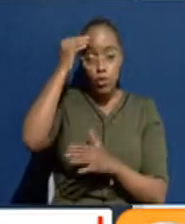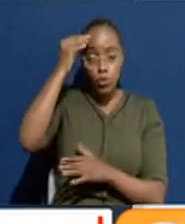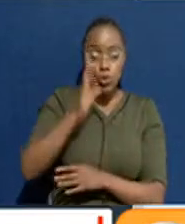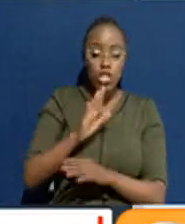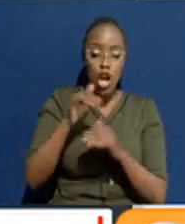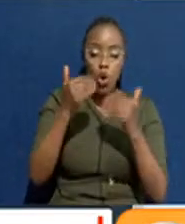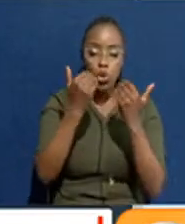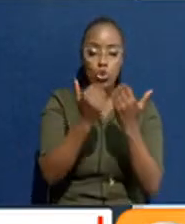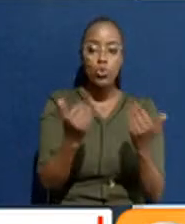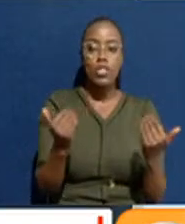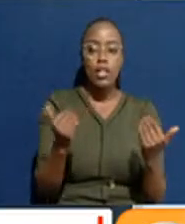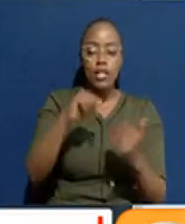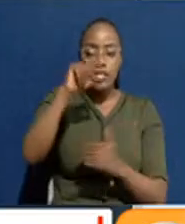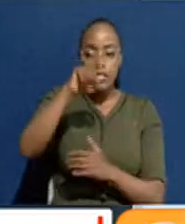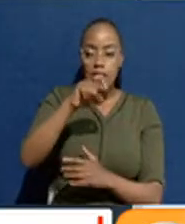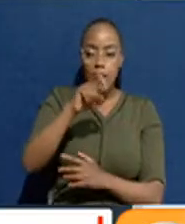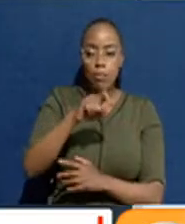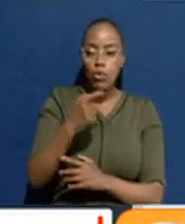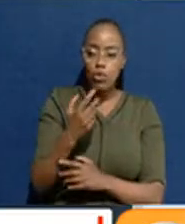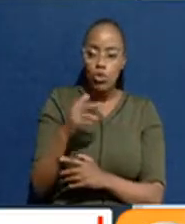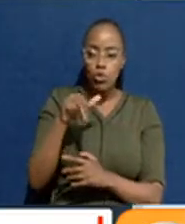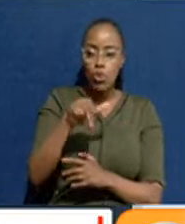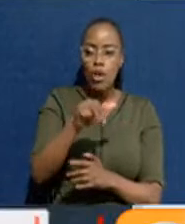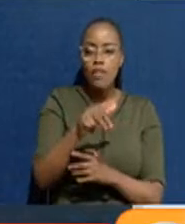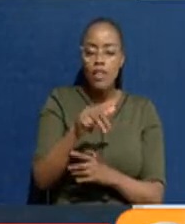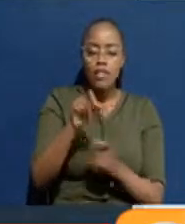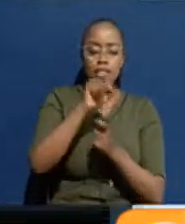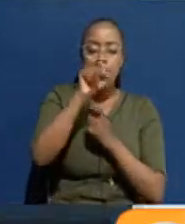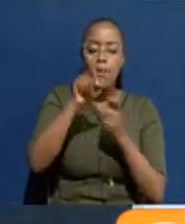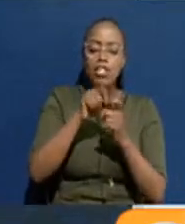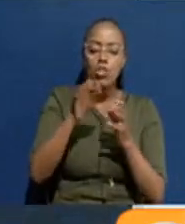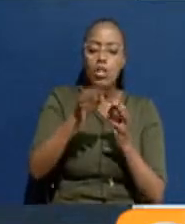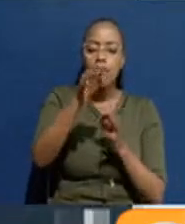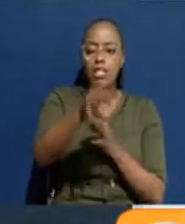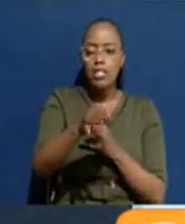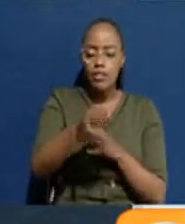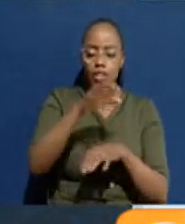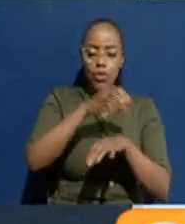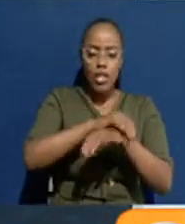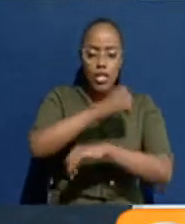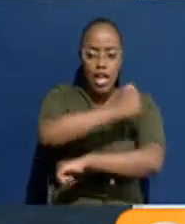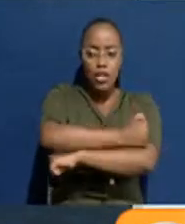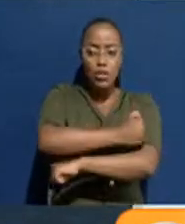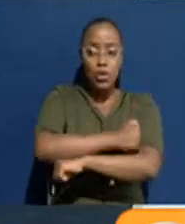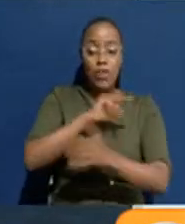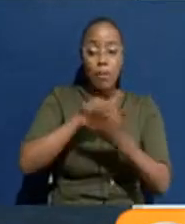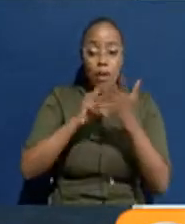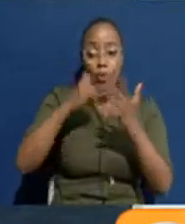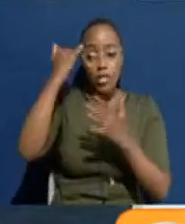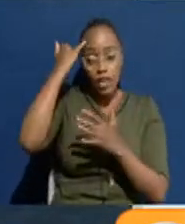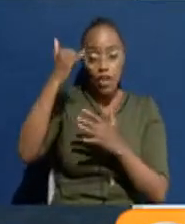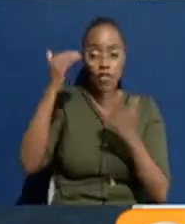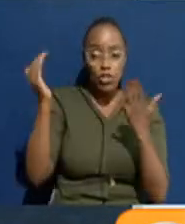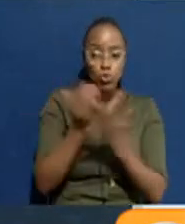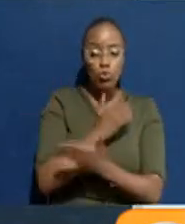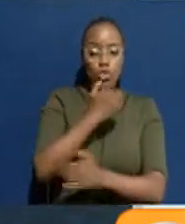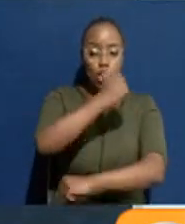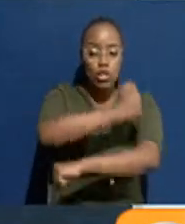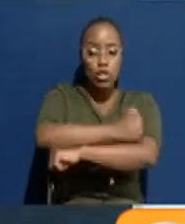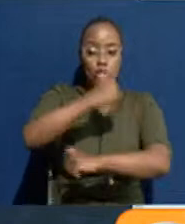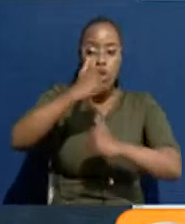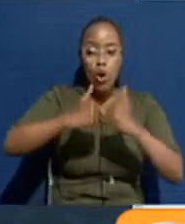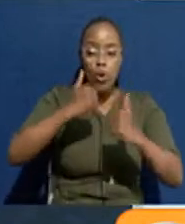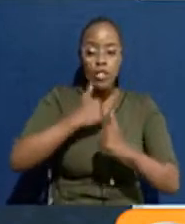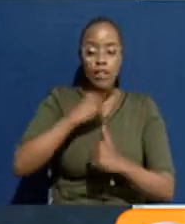or children should not walk beyond particular distance to get a school. So the idea of abolishing schools that he